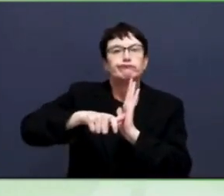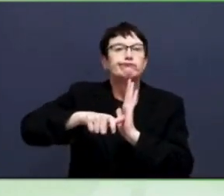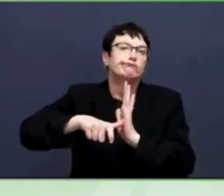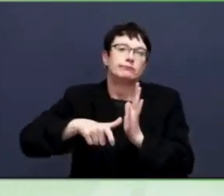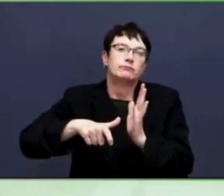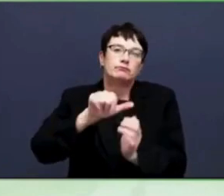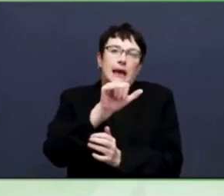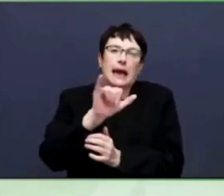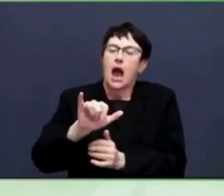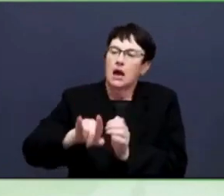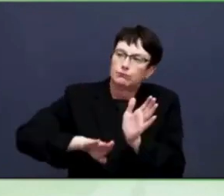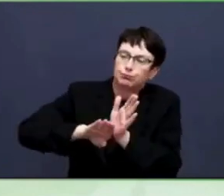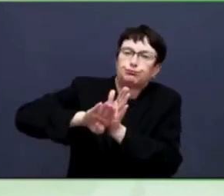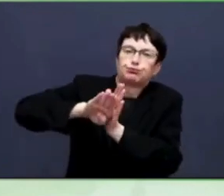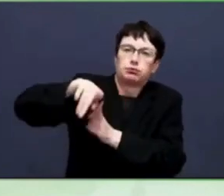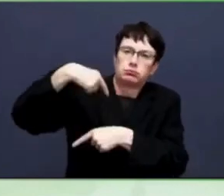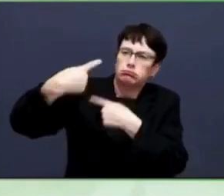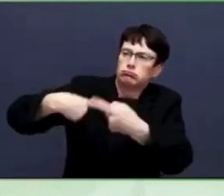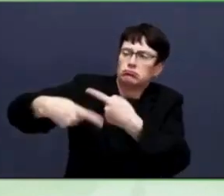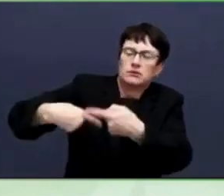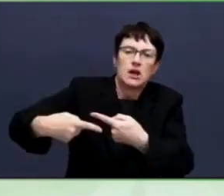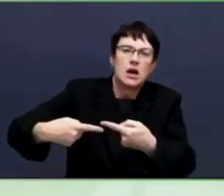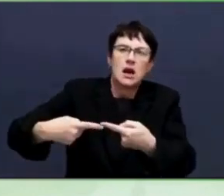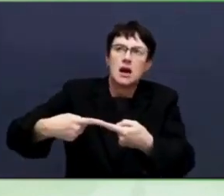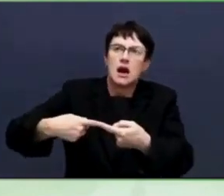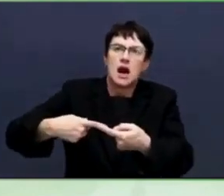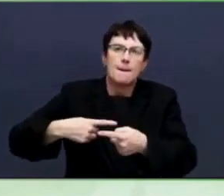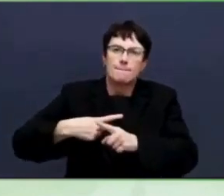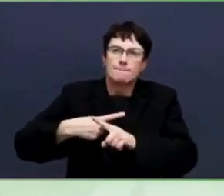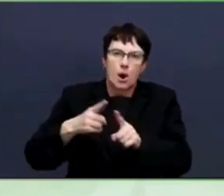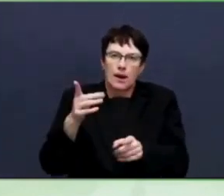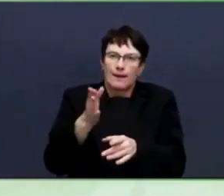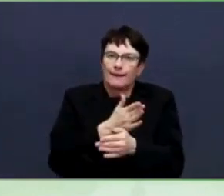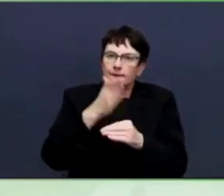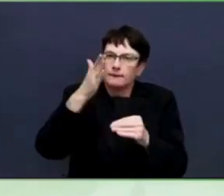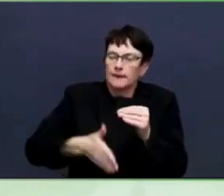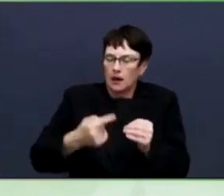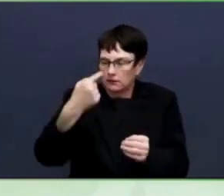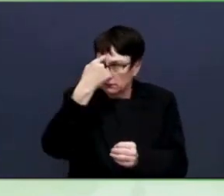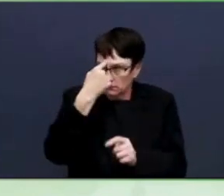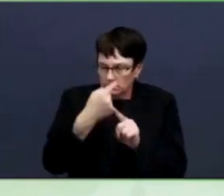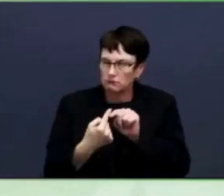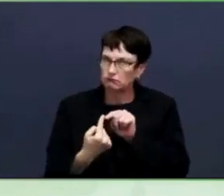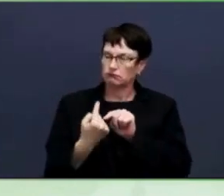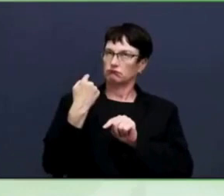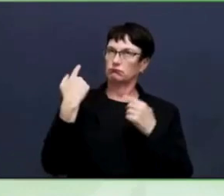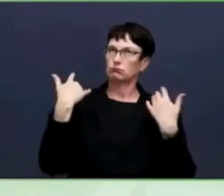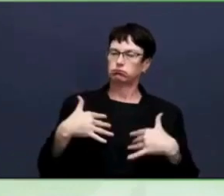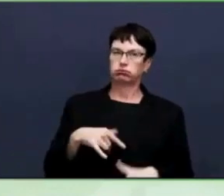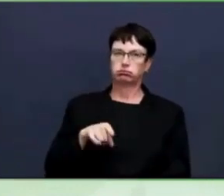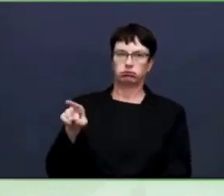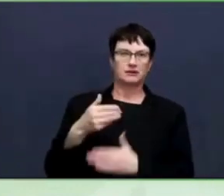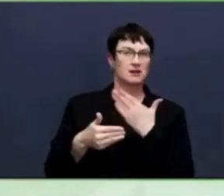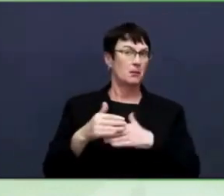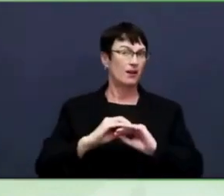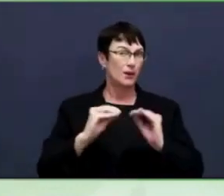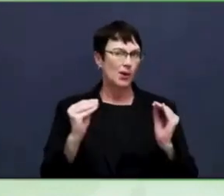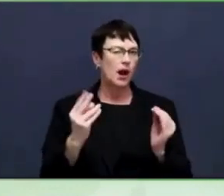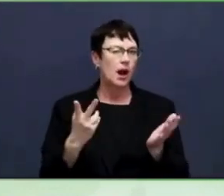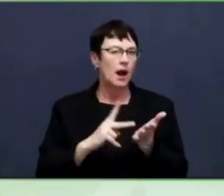work of scientists like Julia and Julia Stojanovic at NYU. I mean, it's quite a list now that are increasingly looking at these